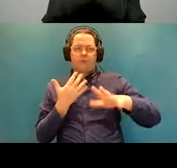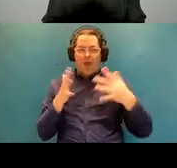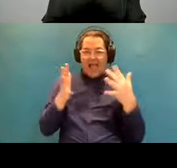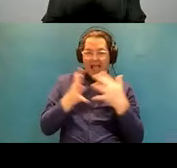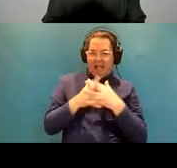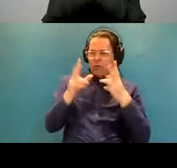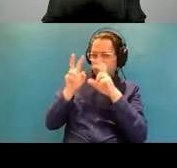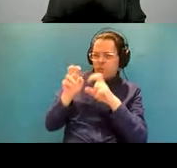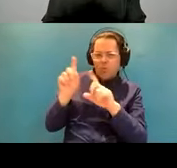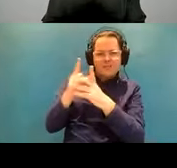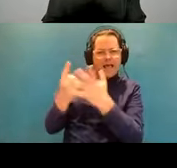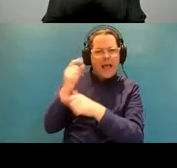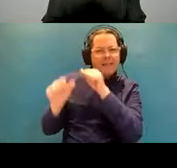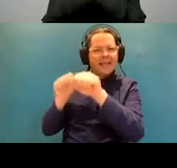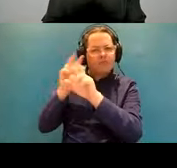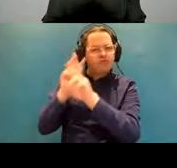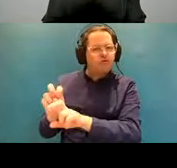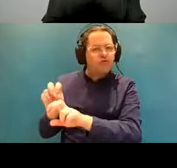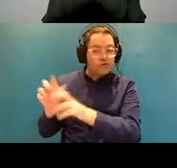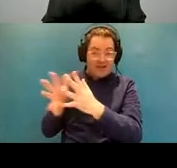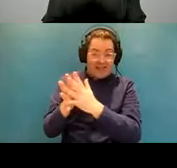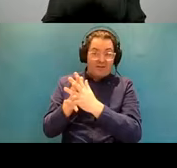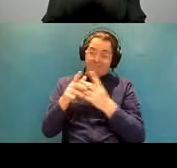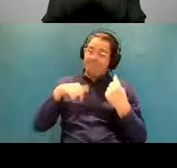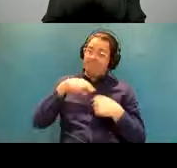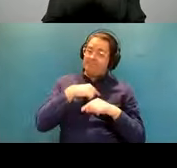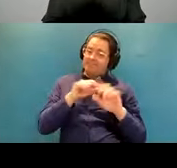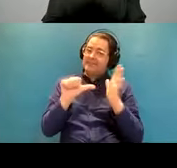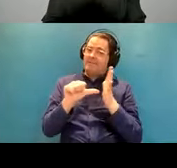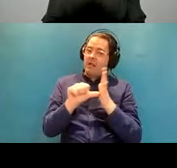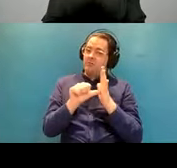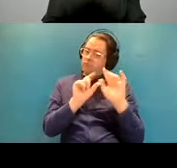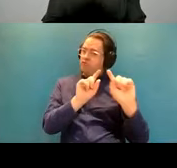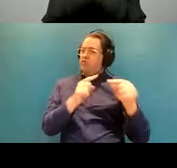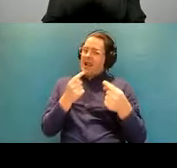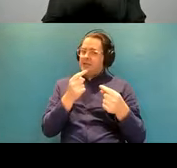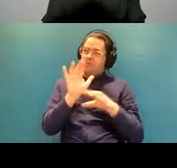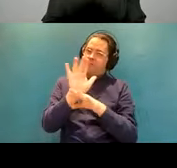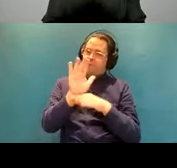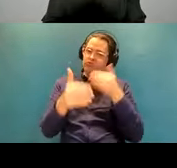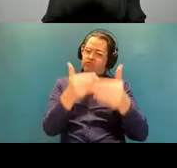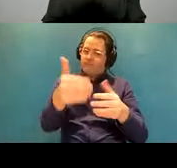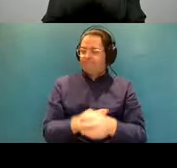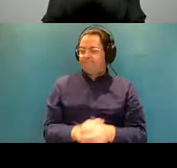I think that's going to be a key challenge for us in terms of being ready.